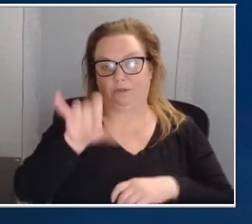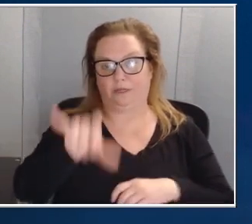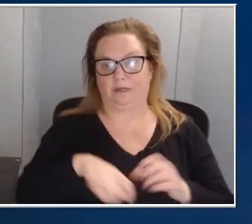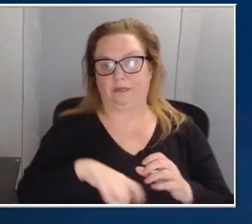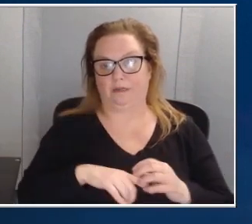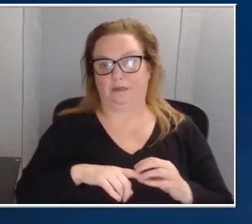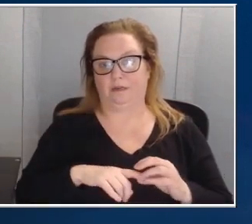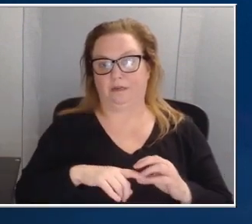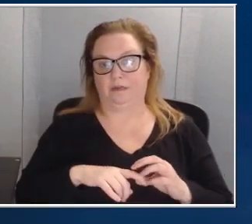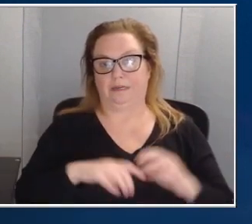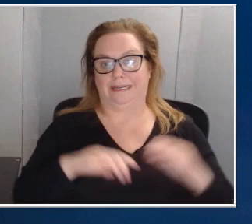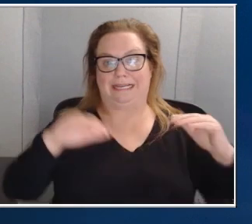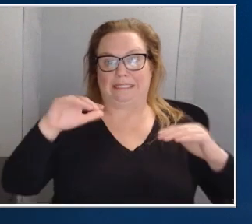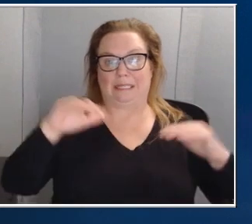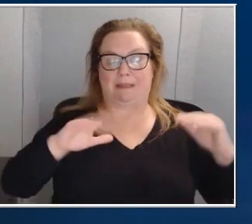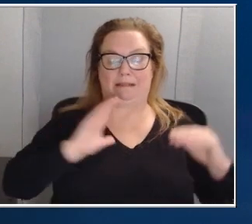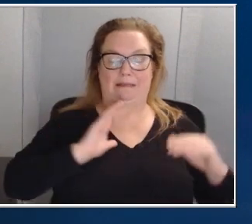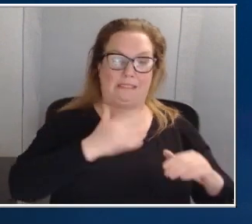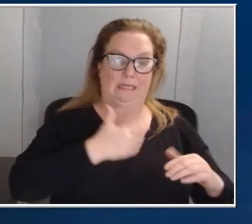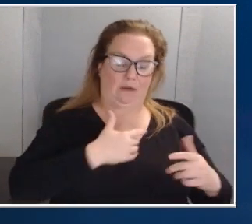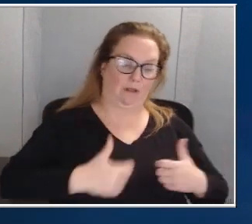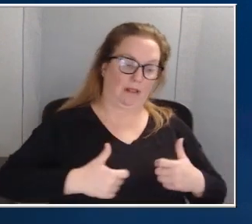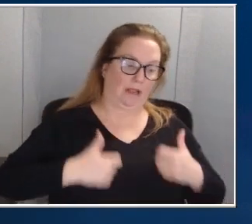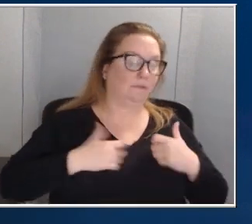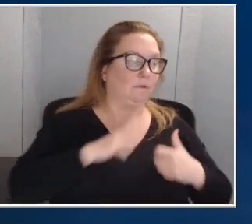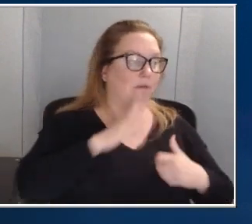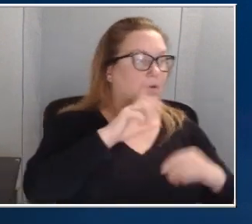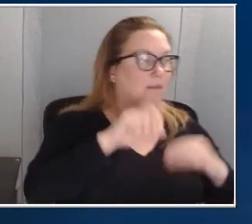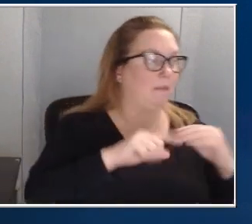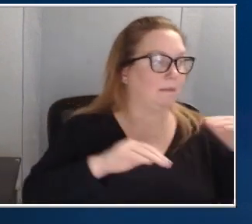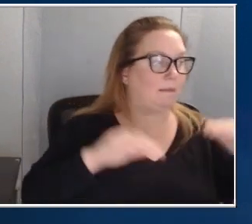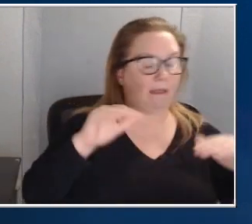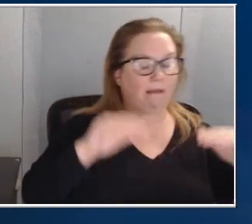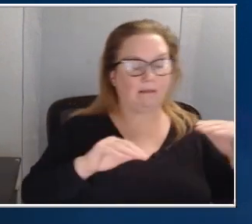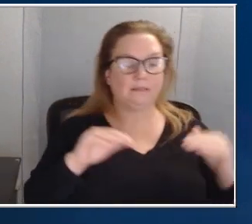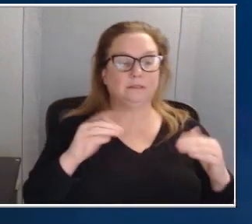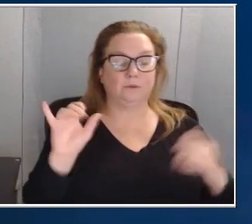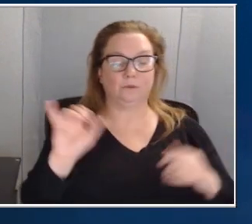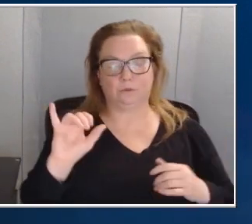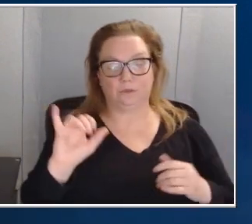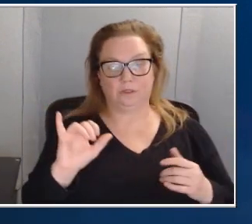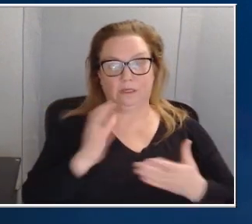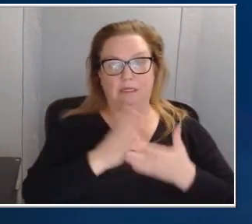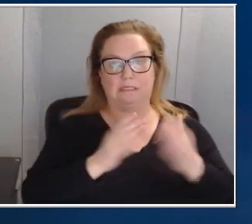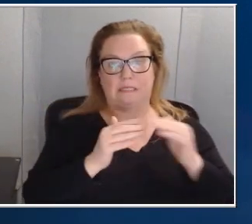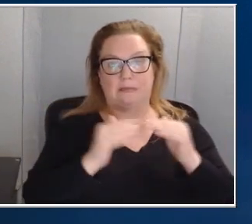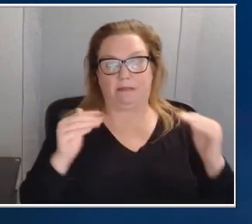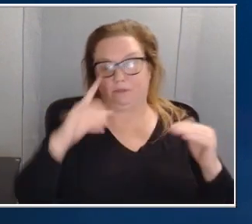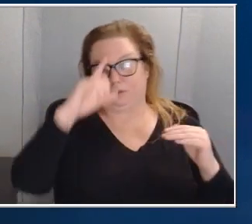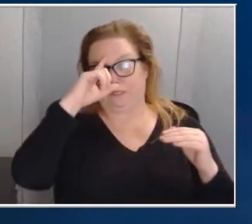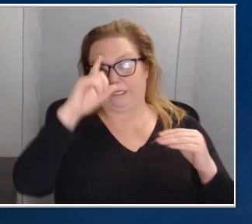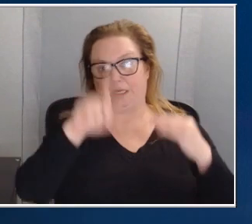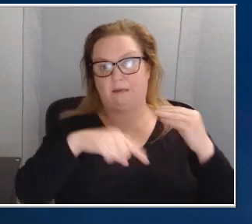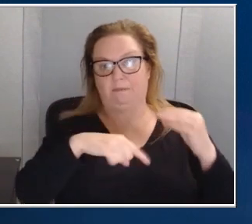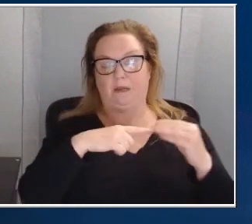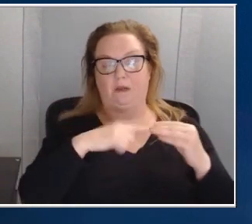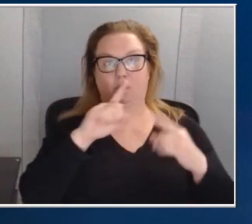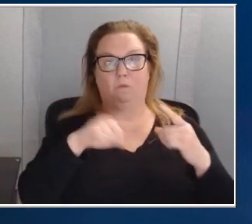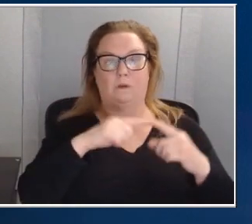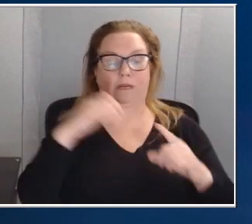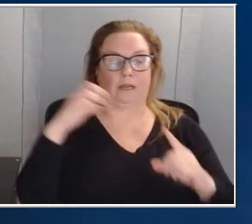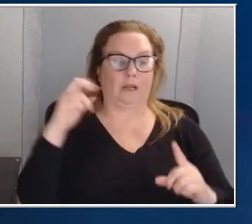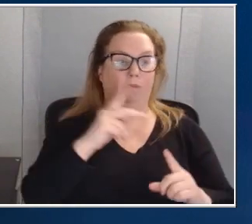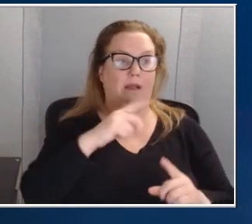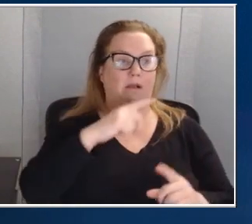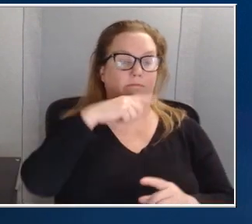is a balance in our lives. We've talked a lot about the balance here, and at some levels, you have to think about, when can I get back out in public? When